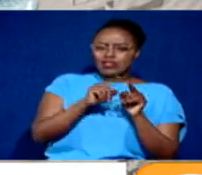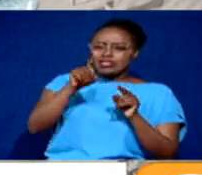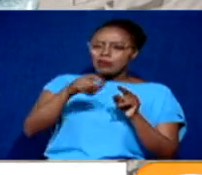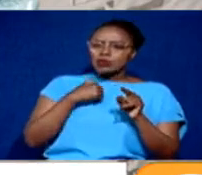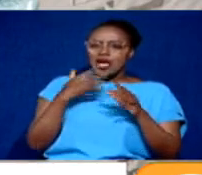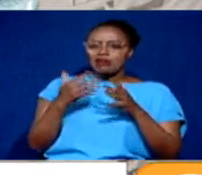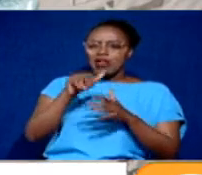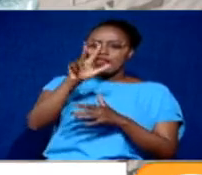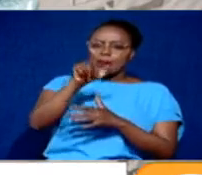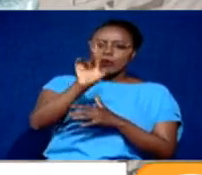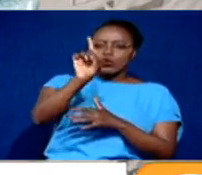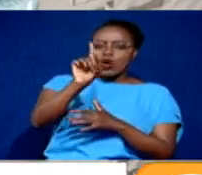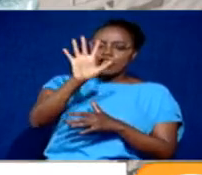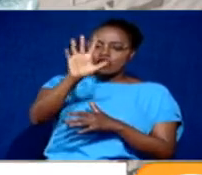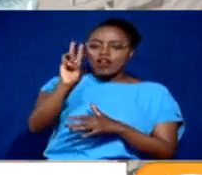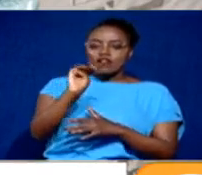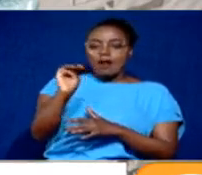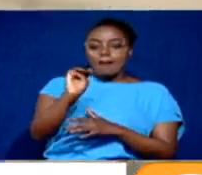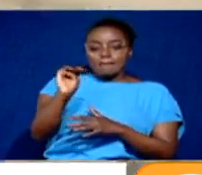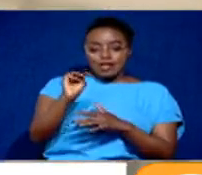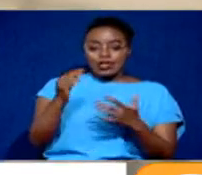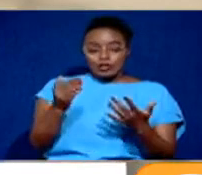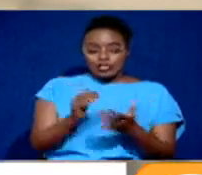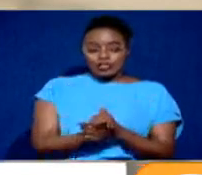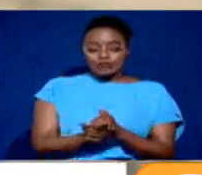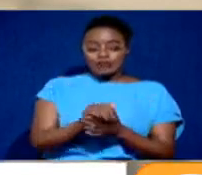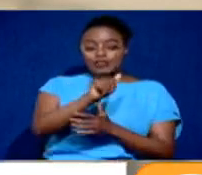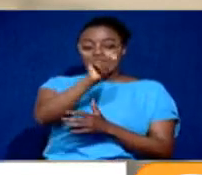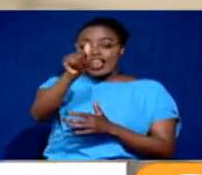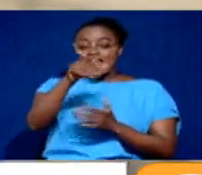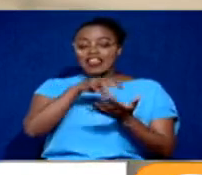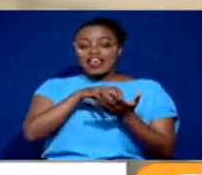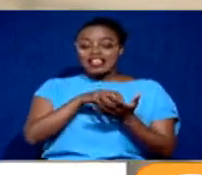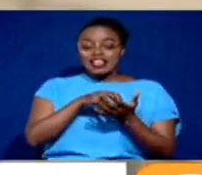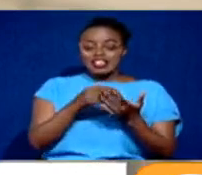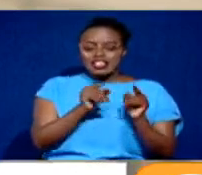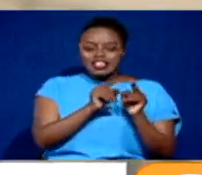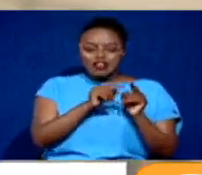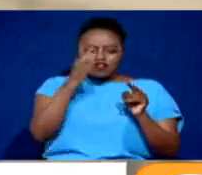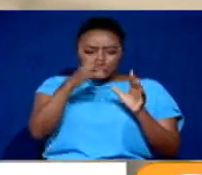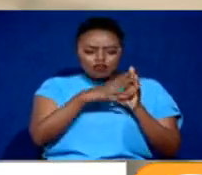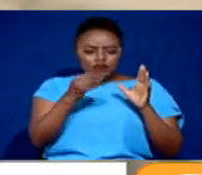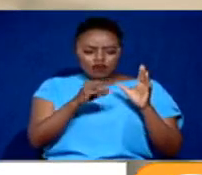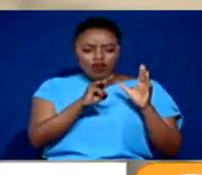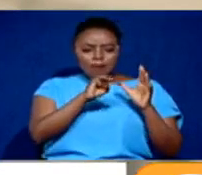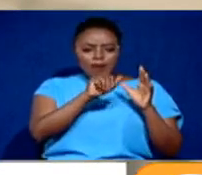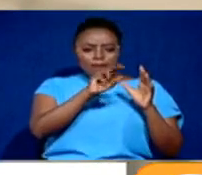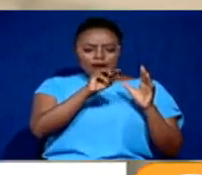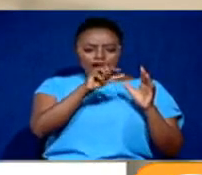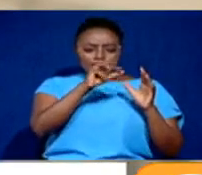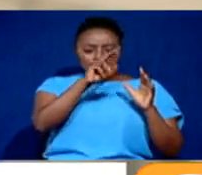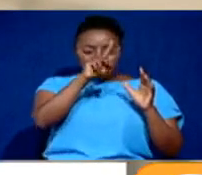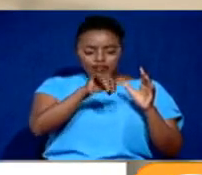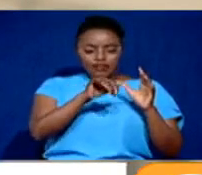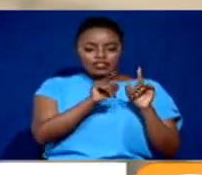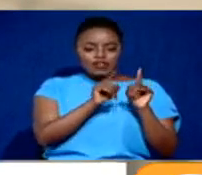for about 3.15 million shillings. In another case, a sonographic essential mammography, primarily used